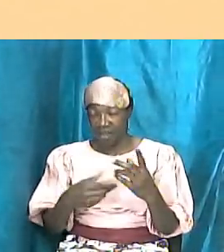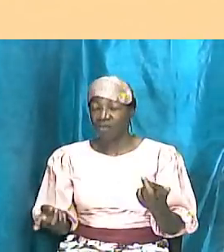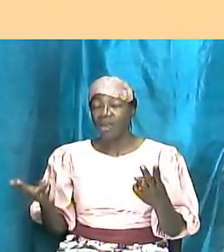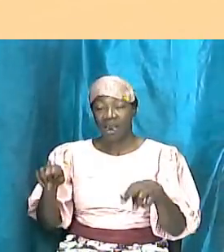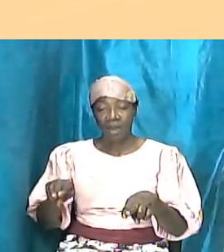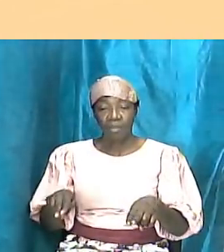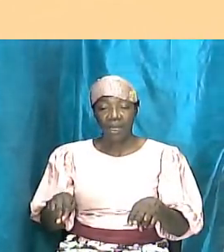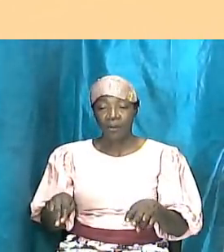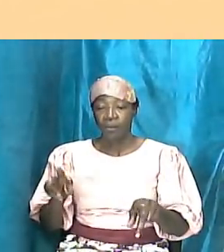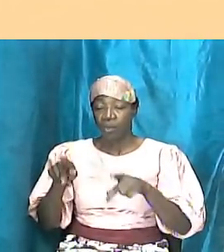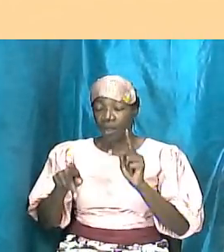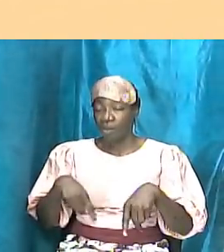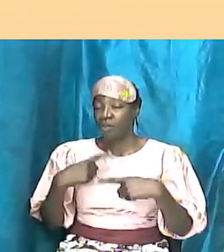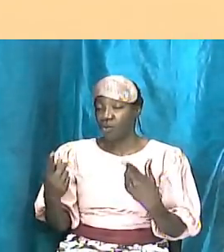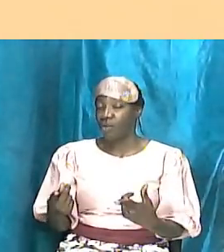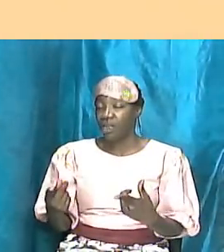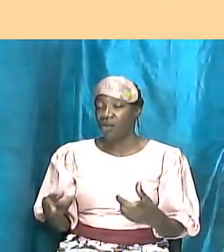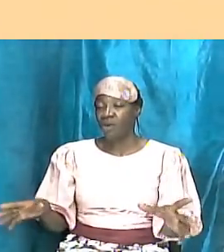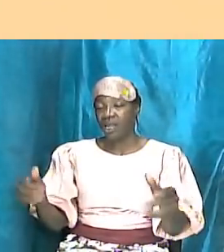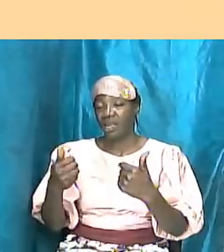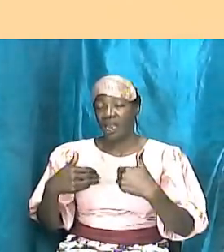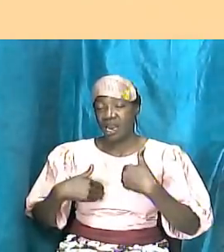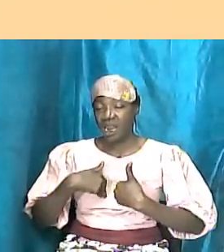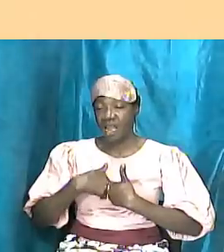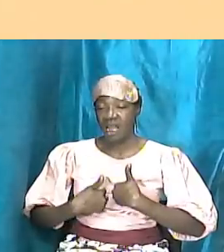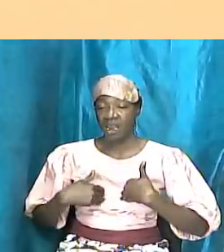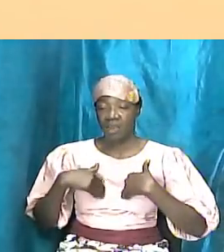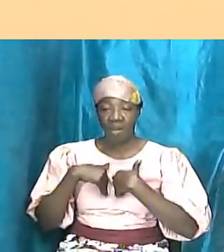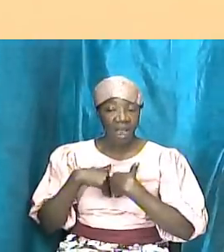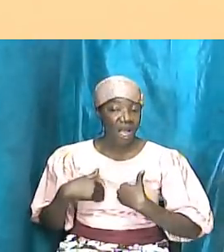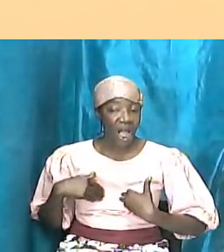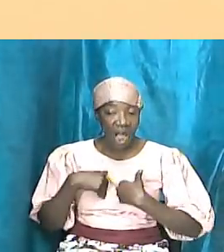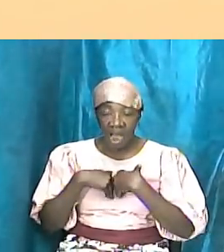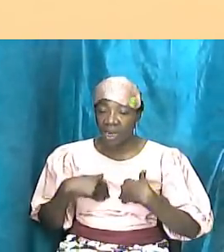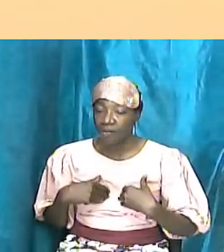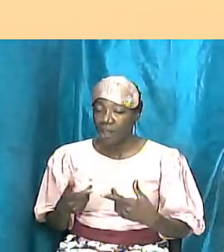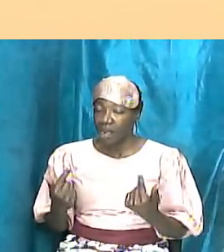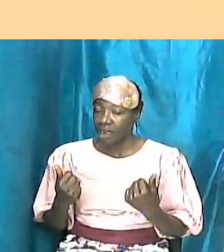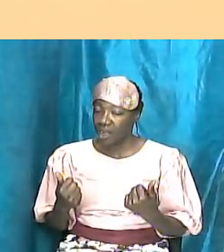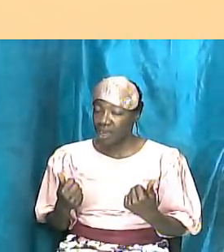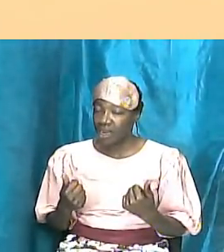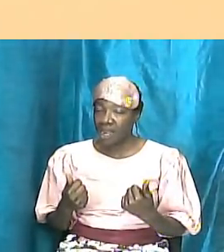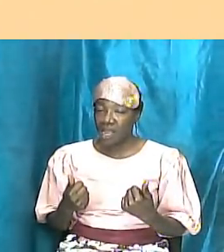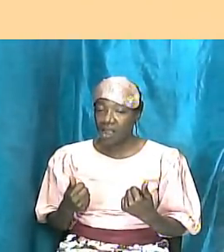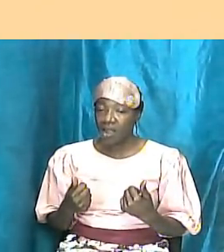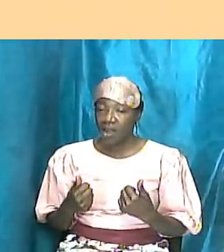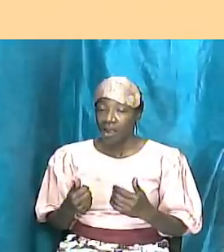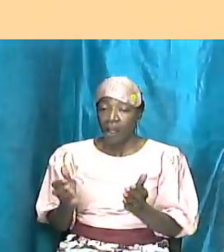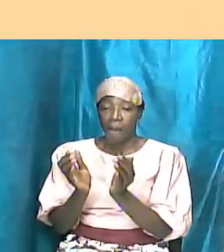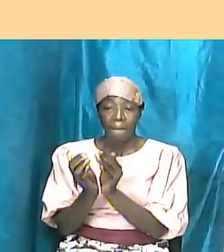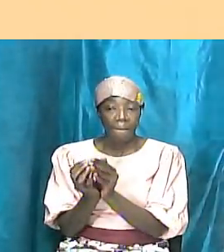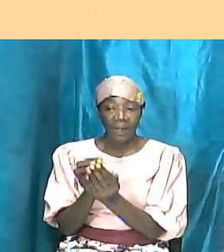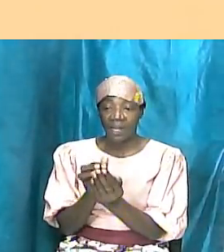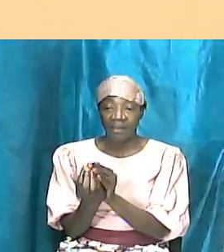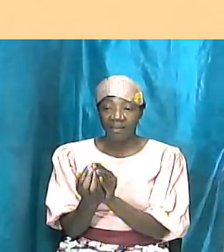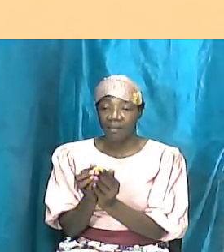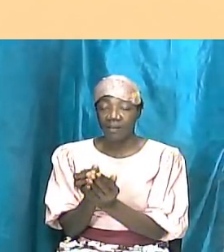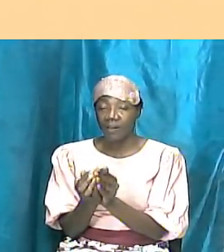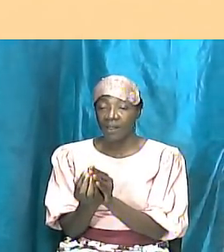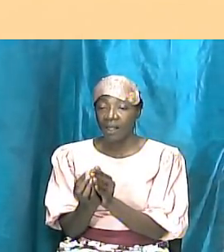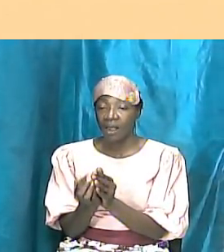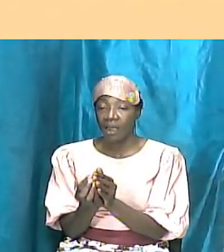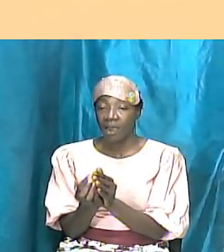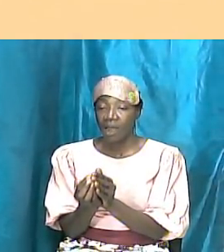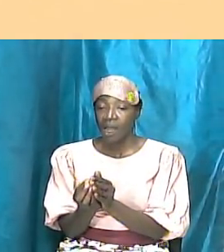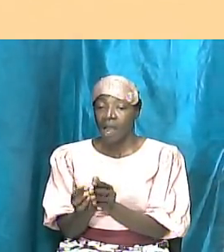down, they are going to get their animal, they are going to get their basins, they are going to get their hyssop, they are going to go apply the blood in the